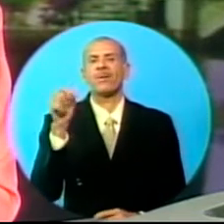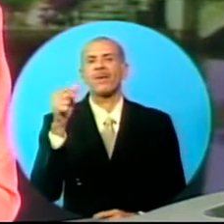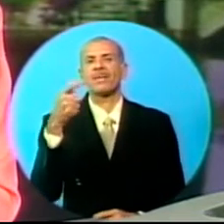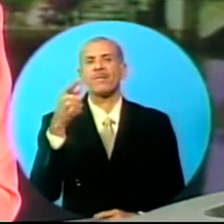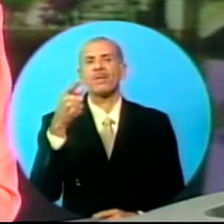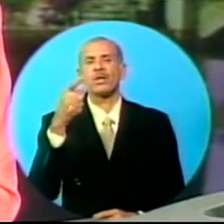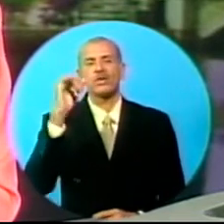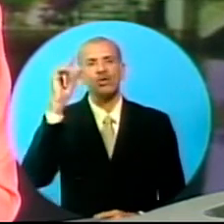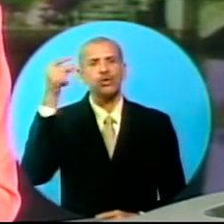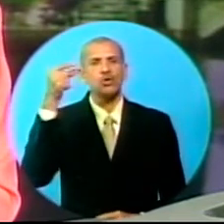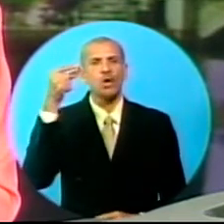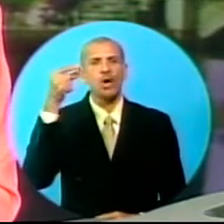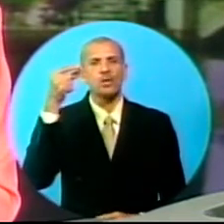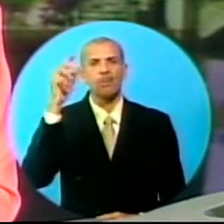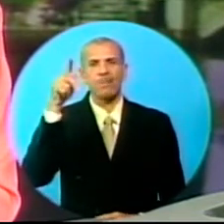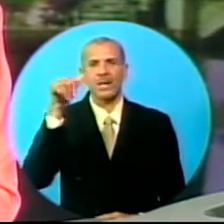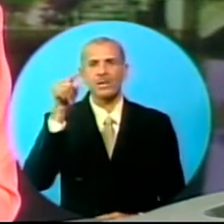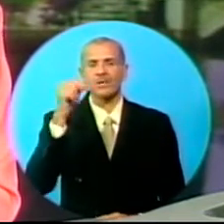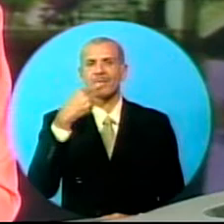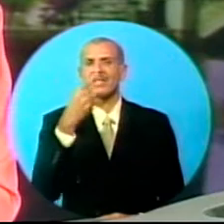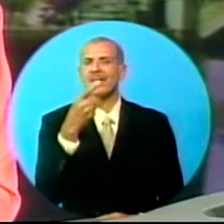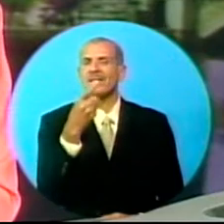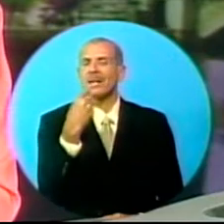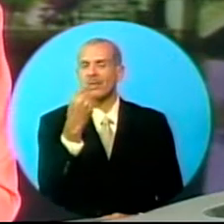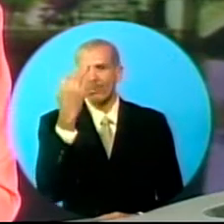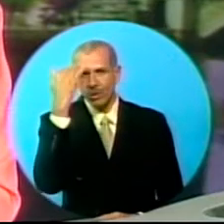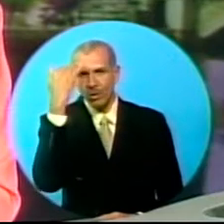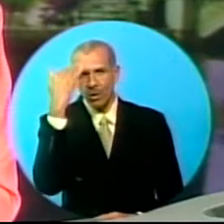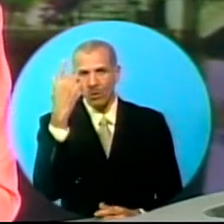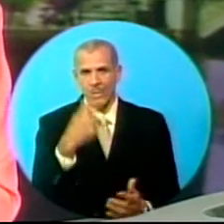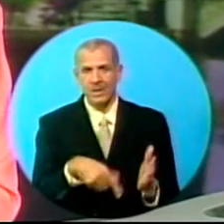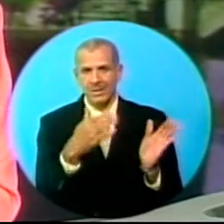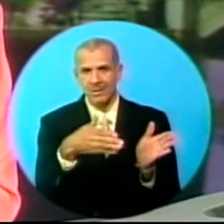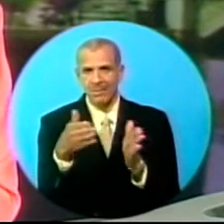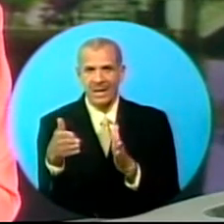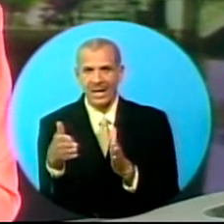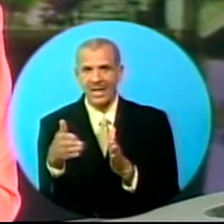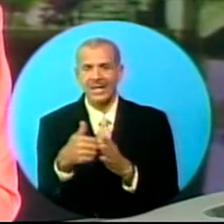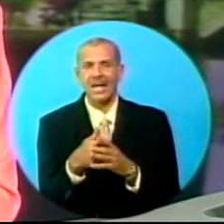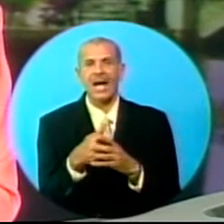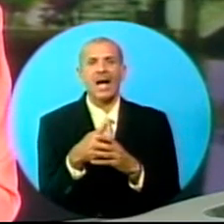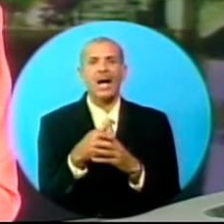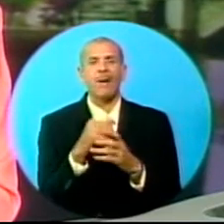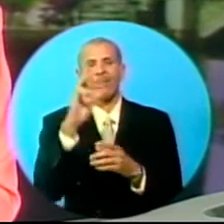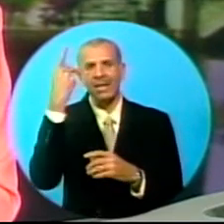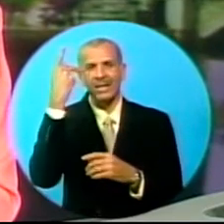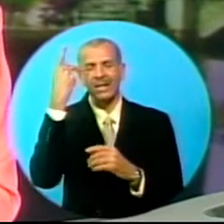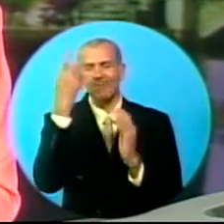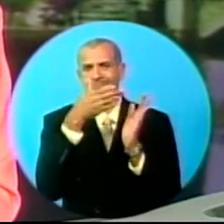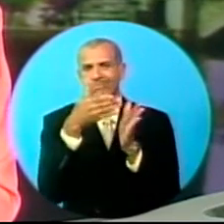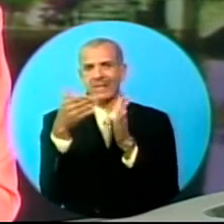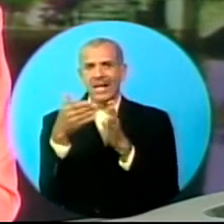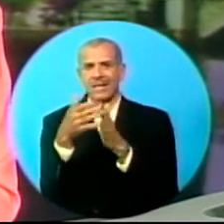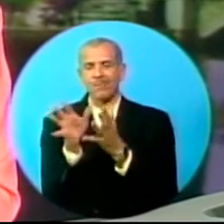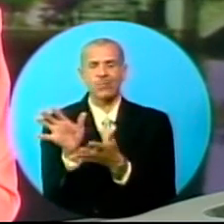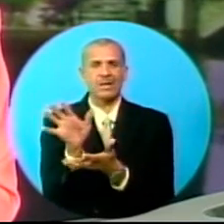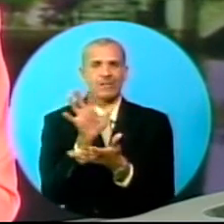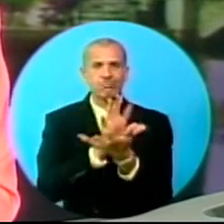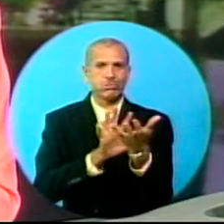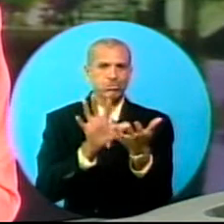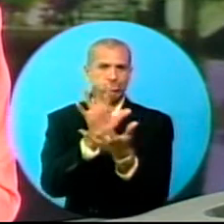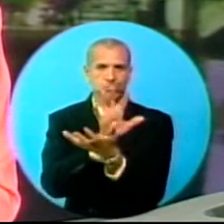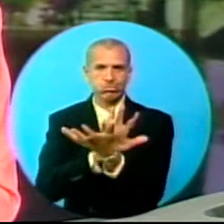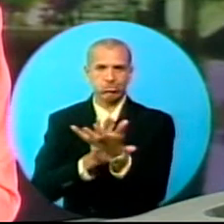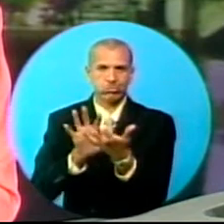Pilgrim. He's suggesting people see it for what it is, a fear-mongering political tactic to create chaos and confusion